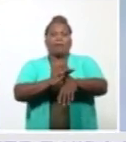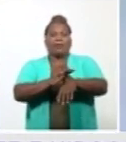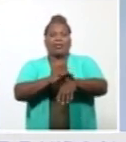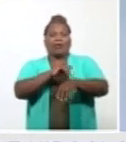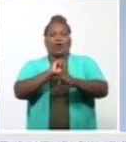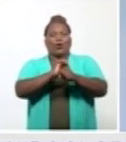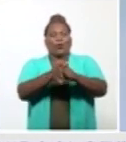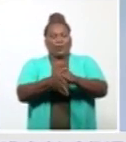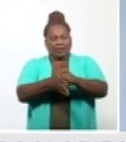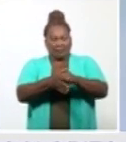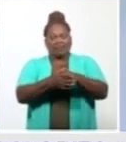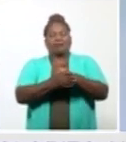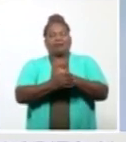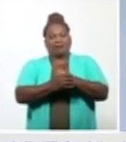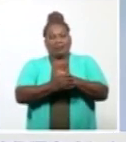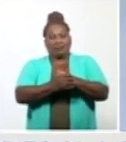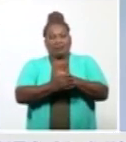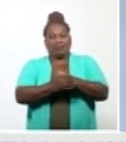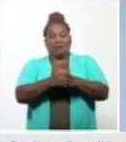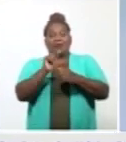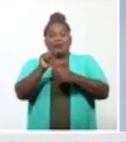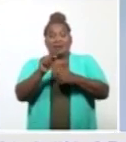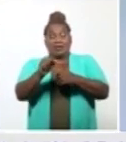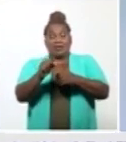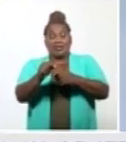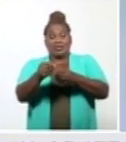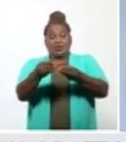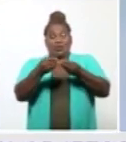The region of the Americas, with